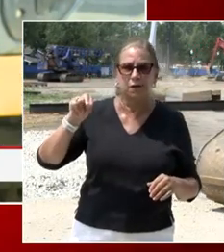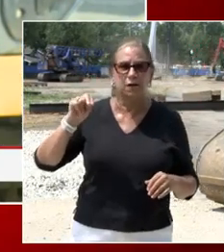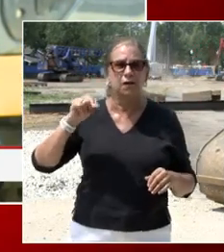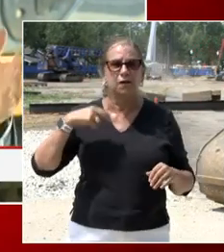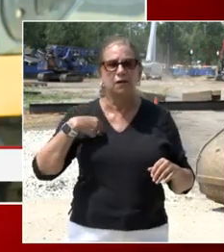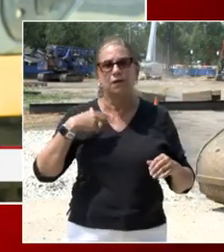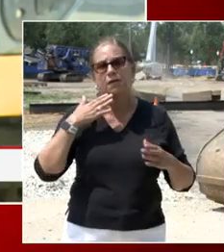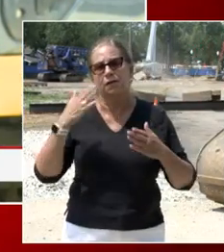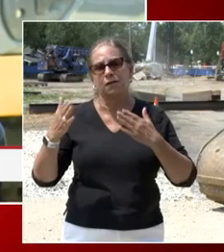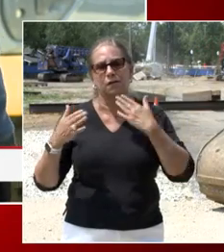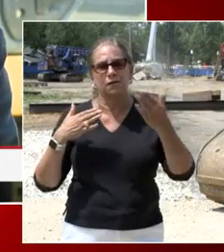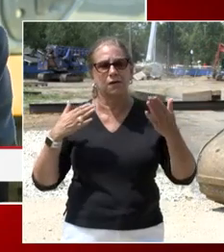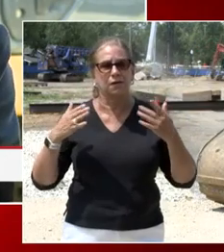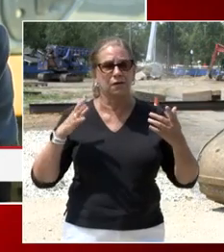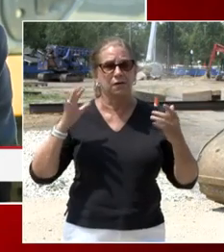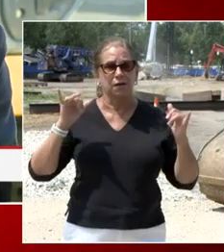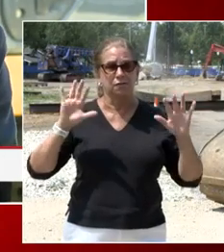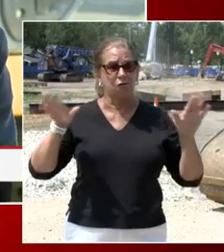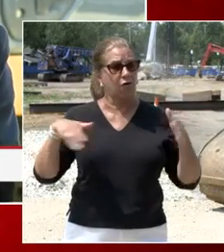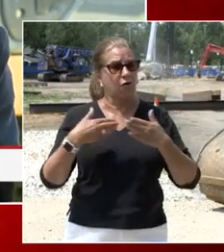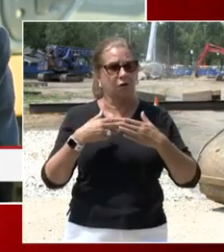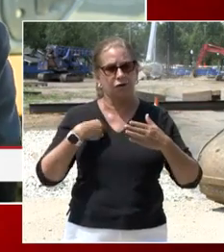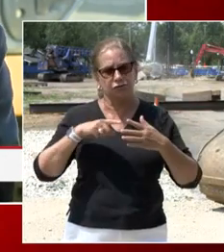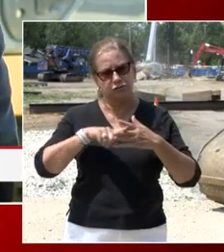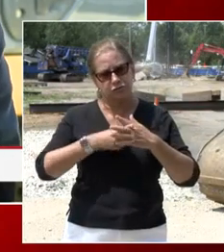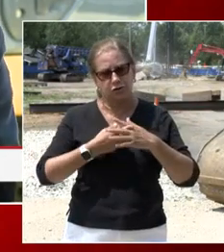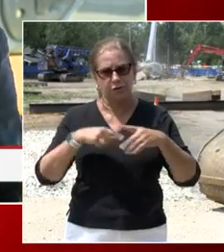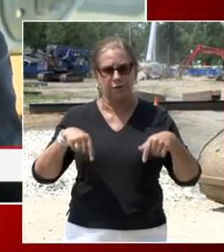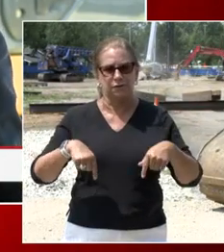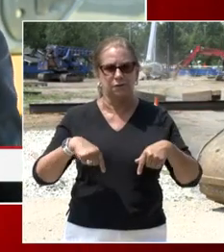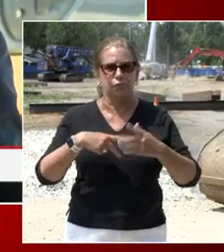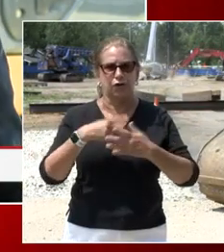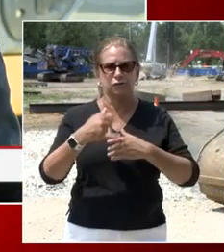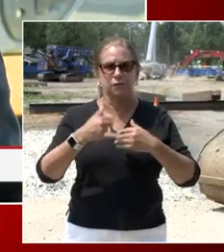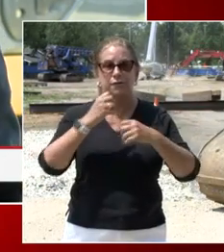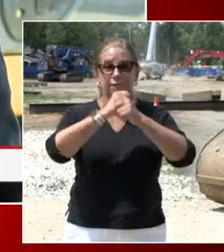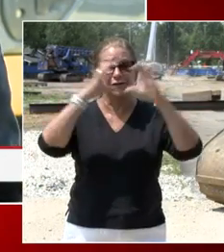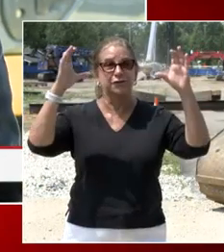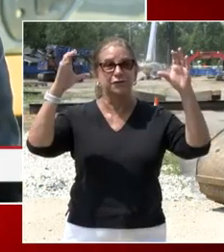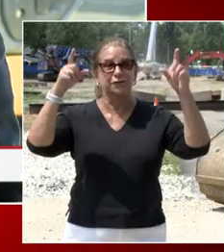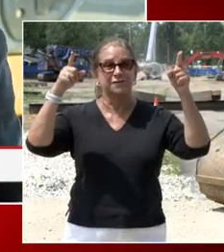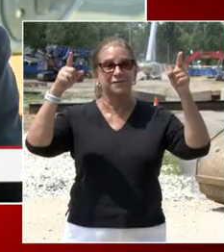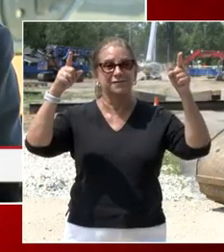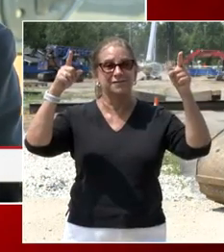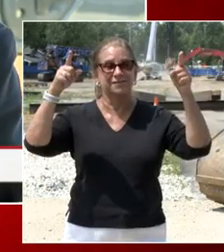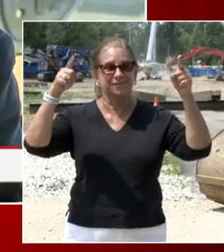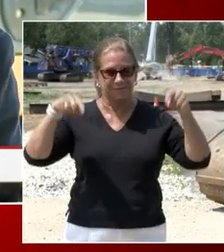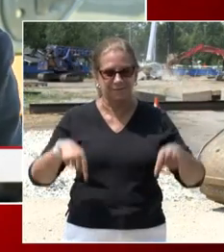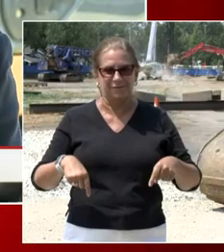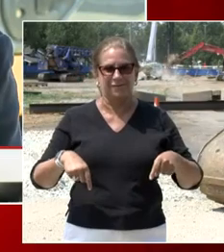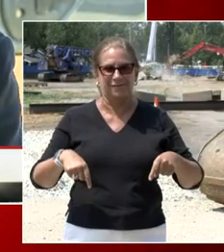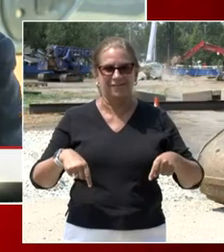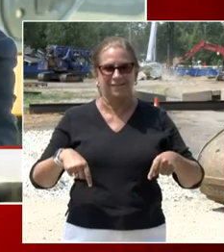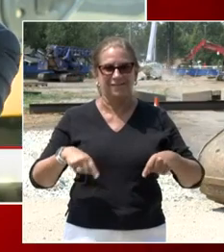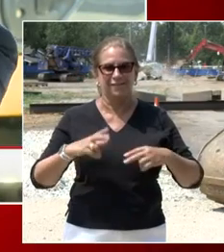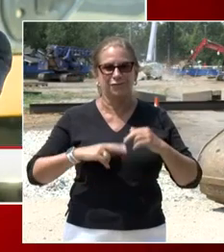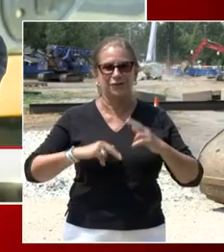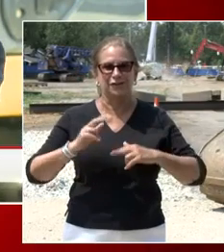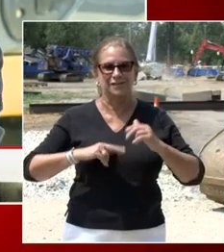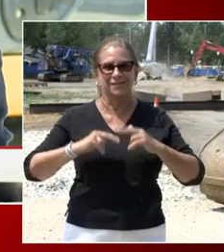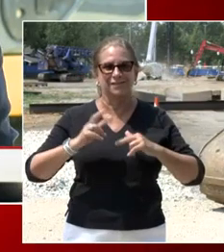your vision and your partnership on all of this. Deputy Mayor Falchecchio, thank you.